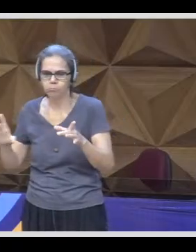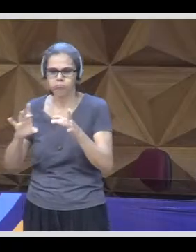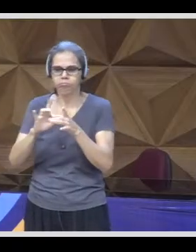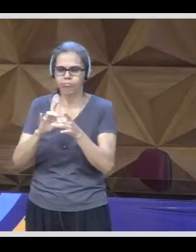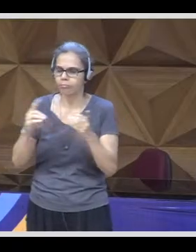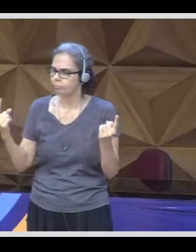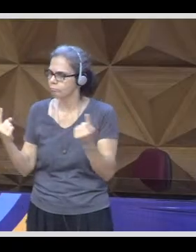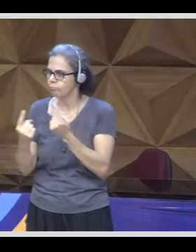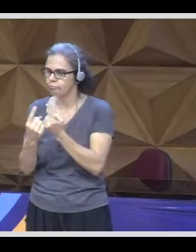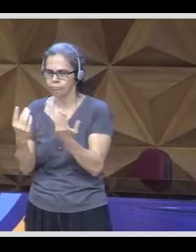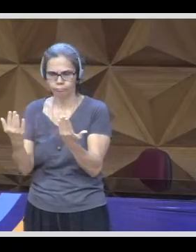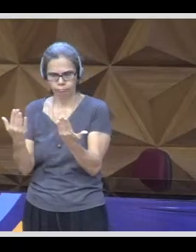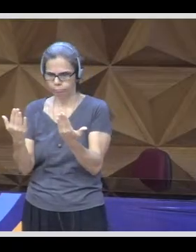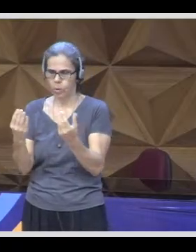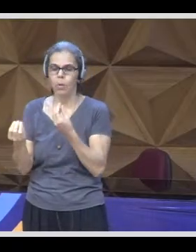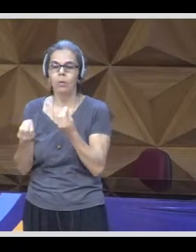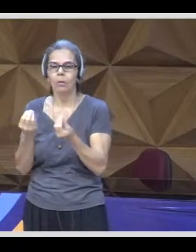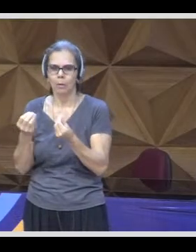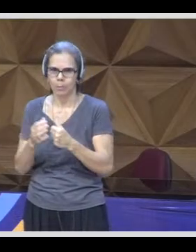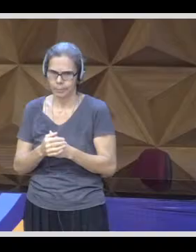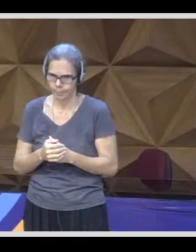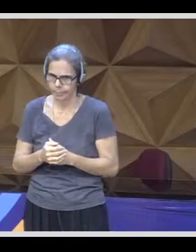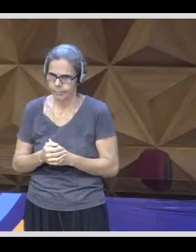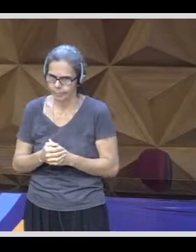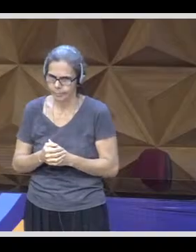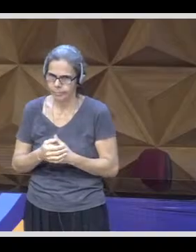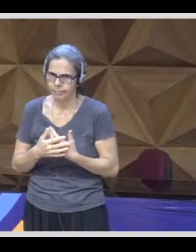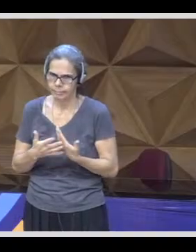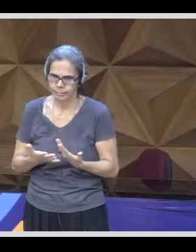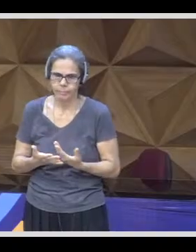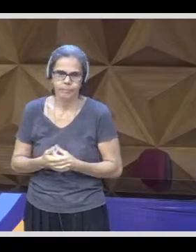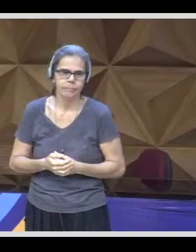dangers, so we should look beyond that. Okay, thank you.